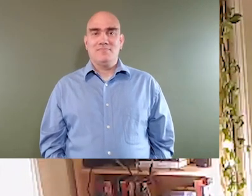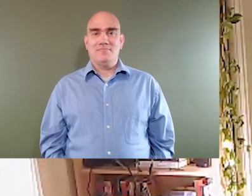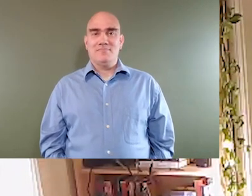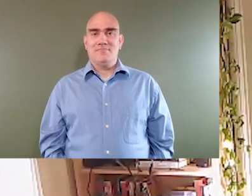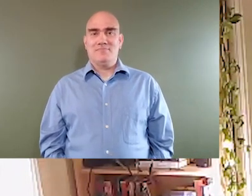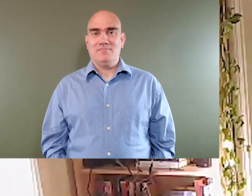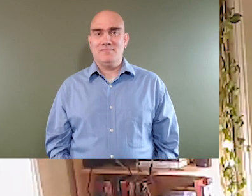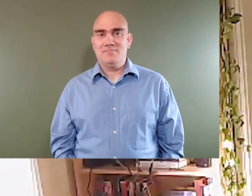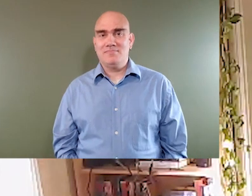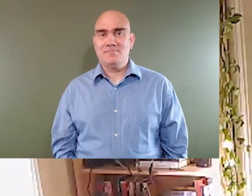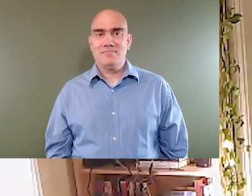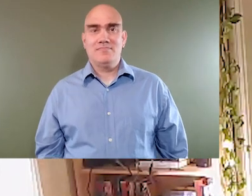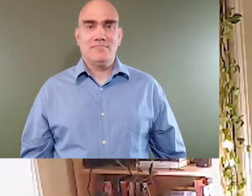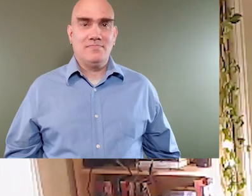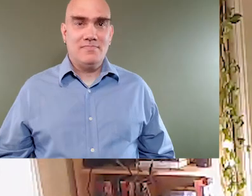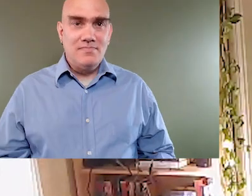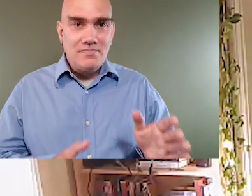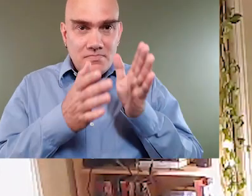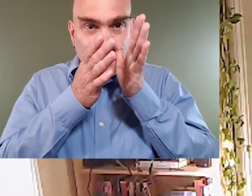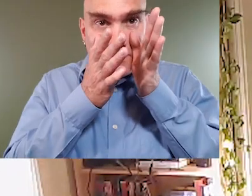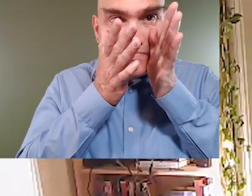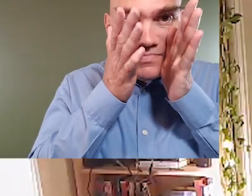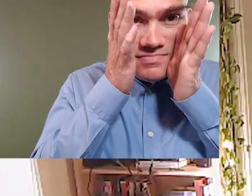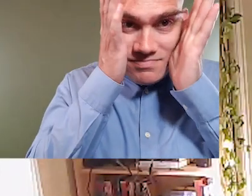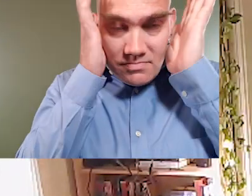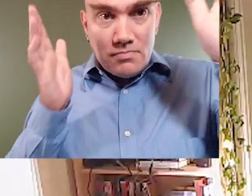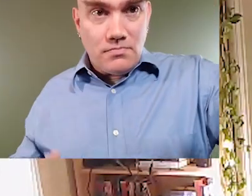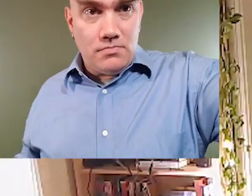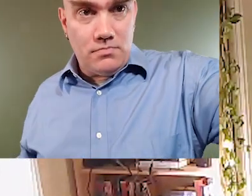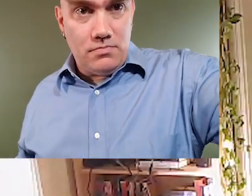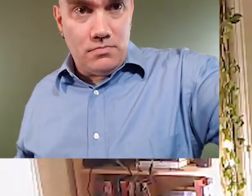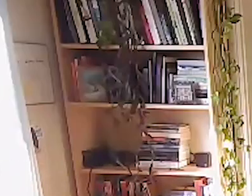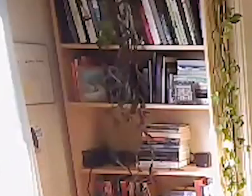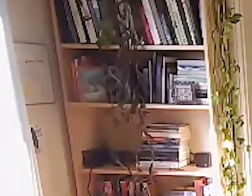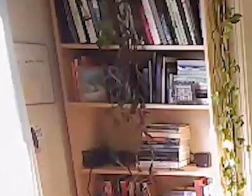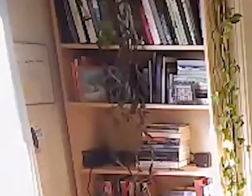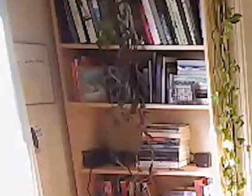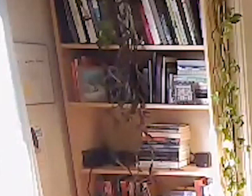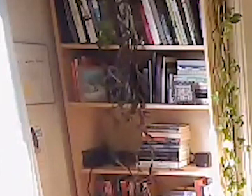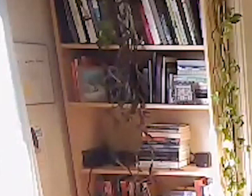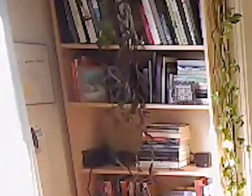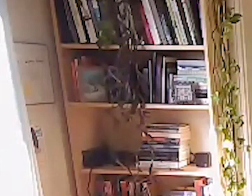Alternating I's and Y's or your hip hinge with your overhead reach.